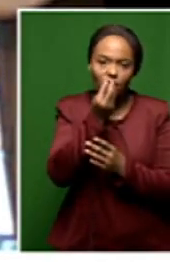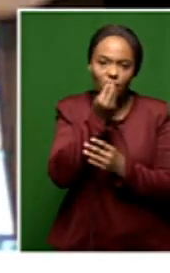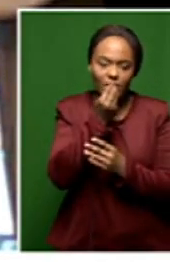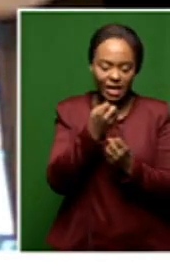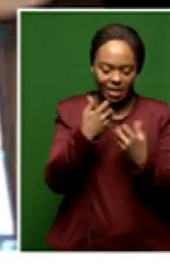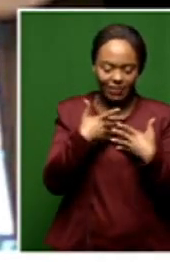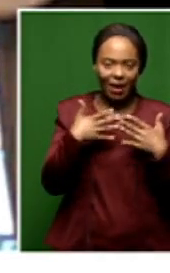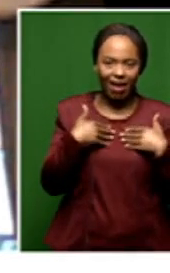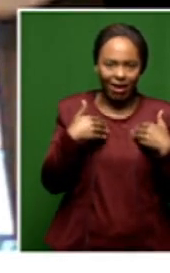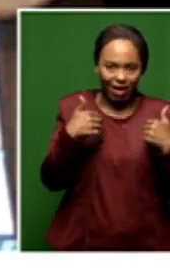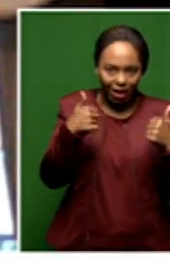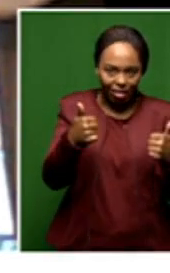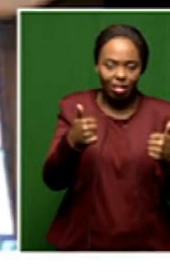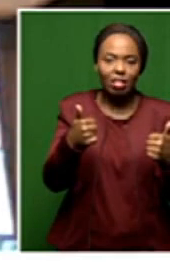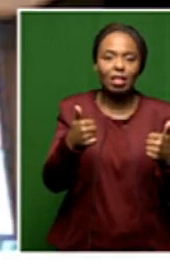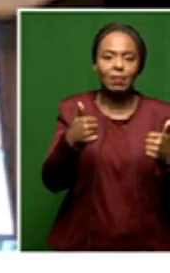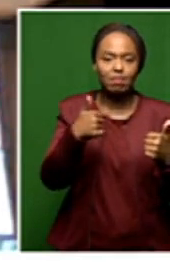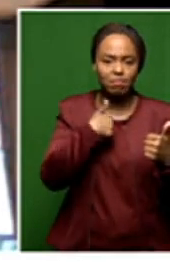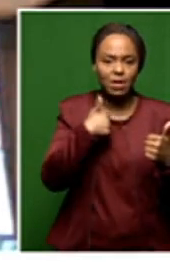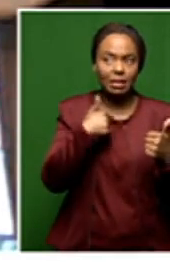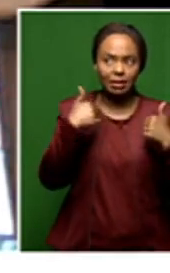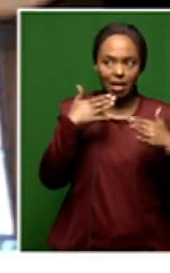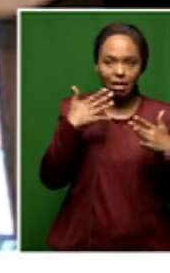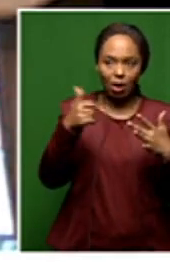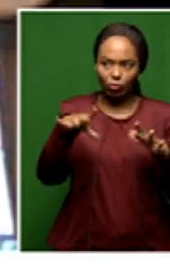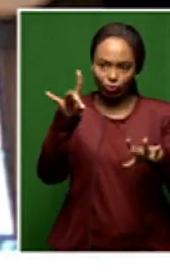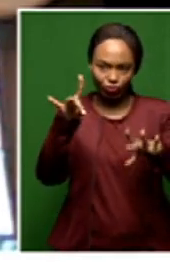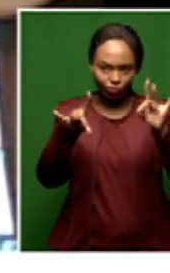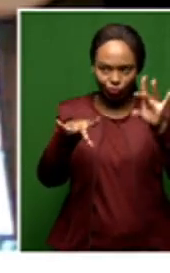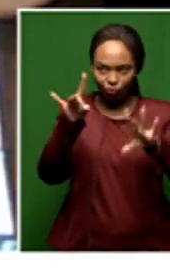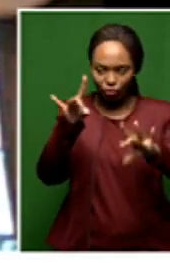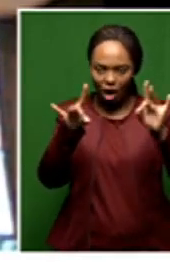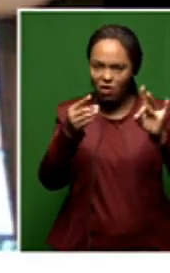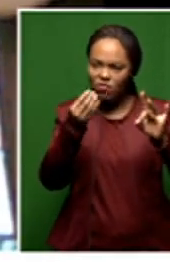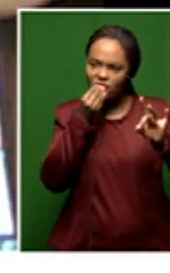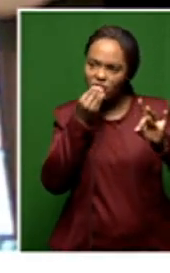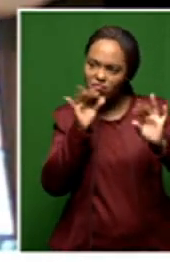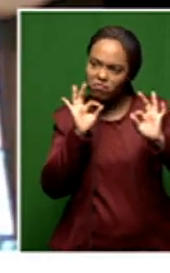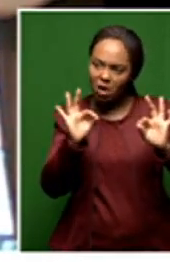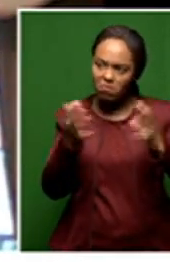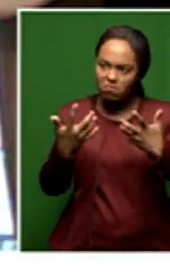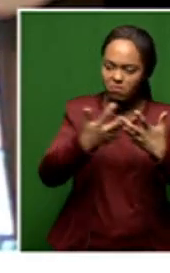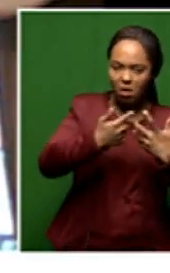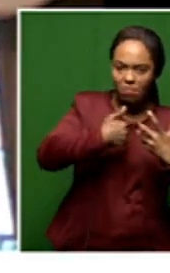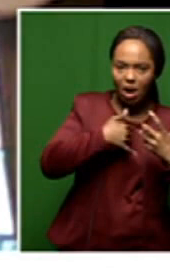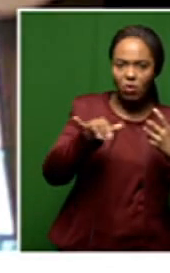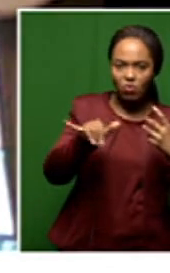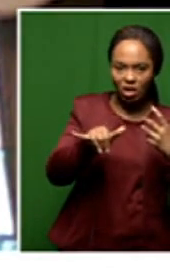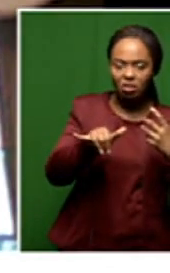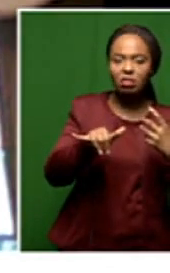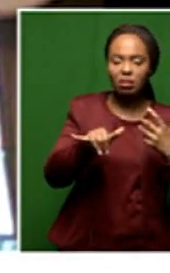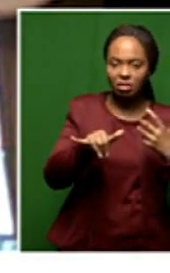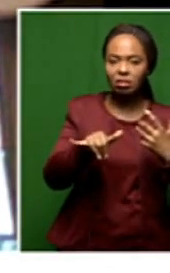it made me start looking at all of the food that I was eating, and it made me start looking at preservatives and processed